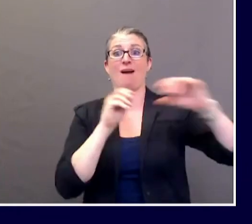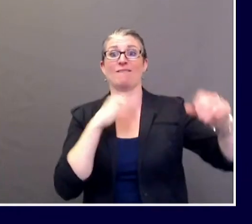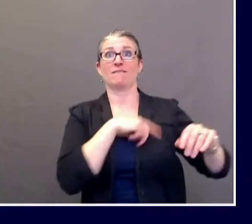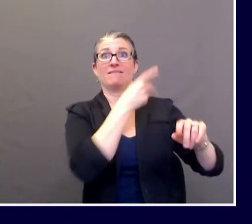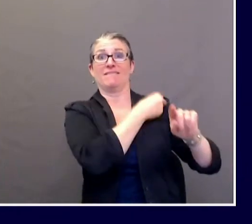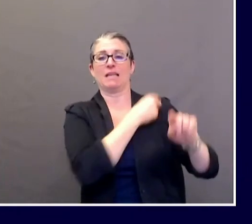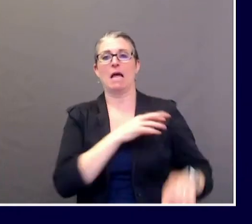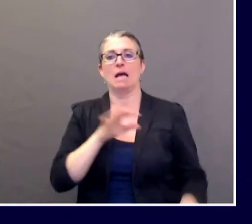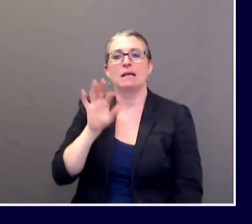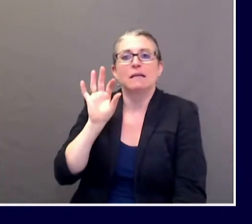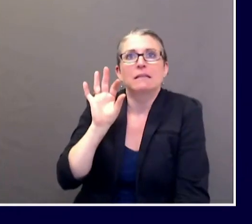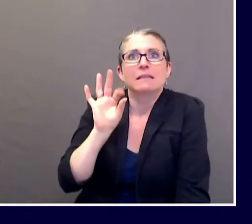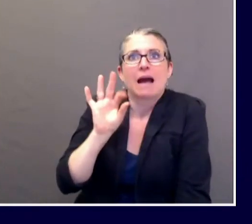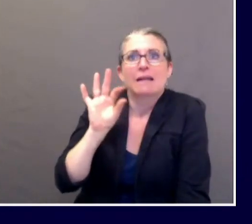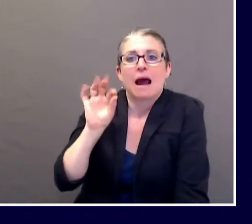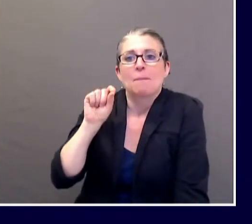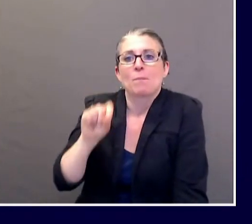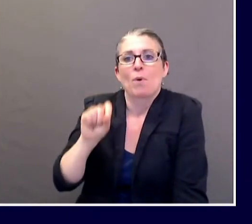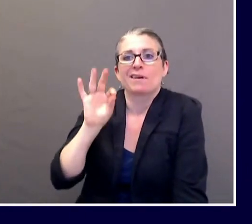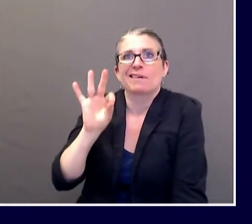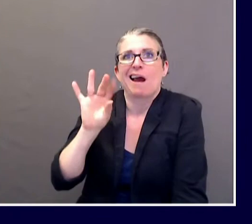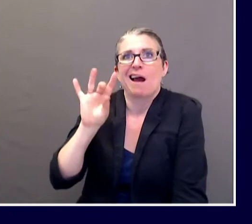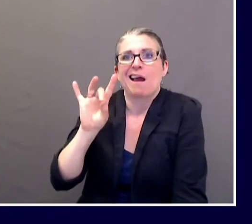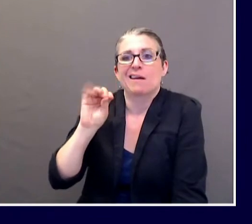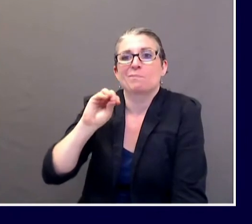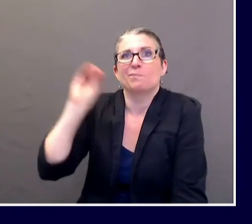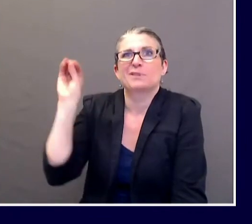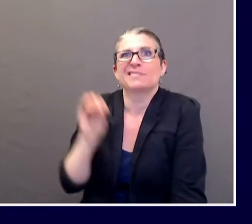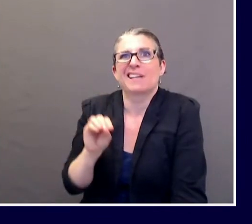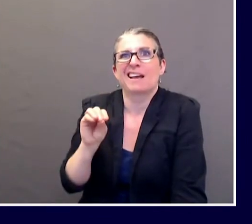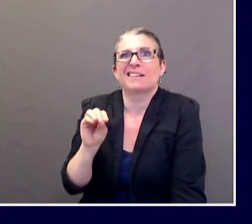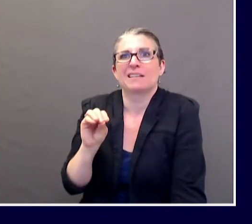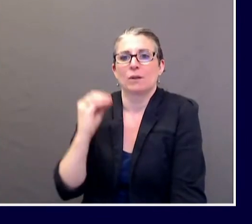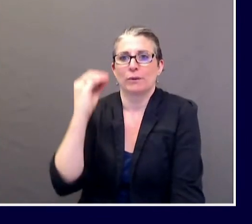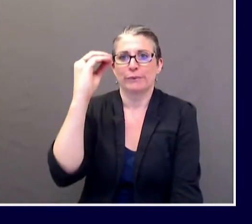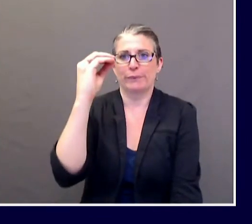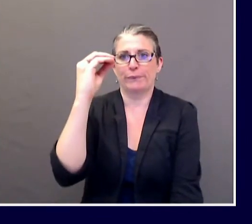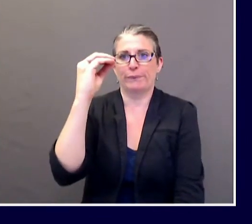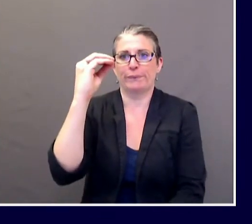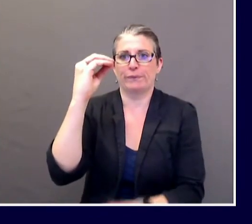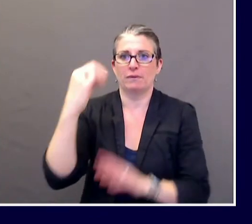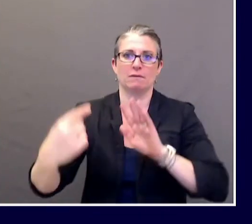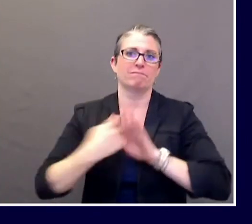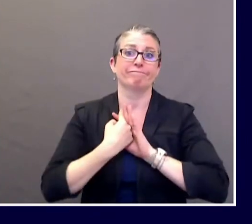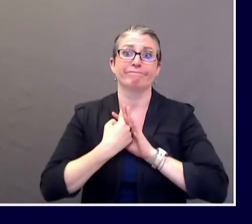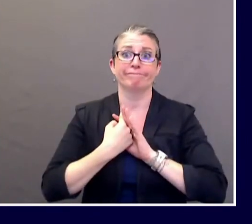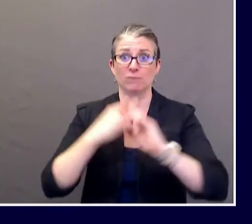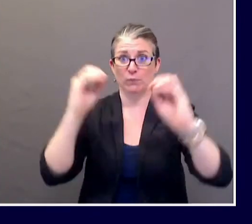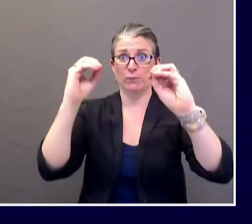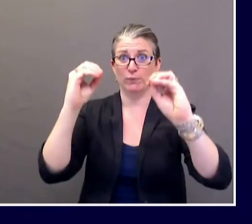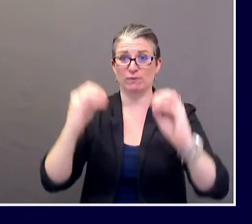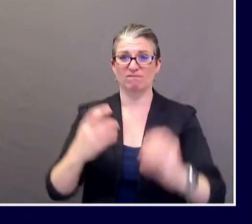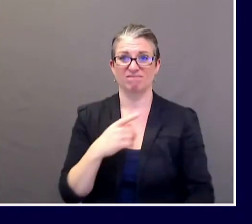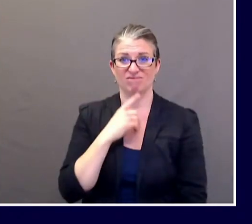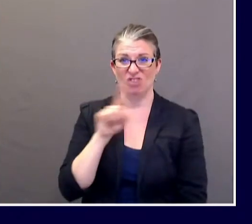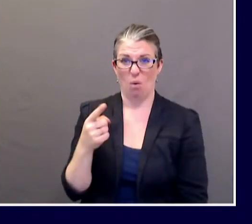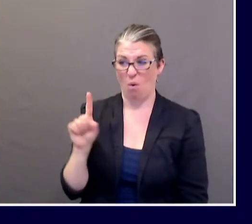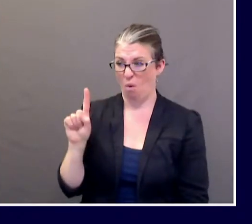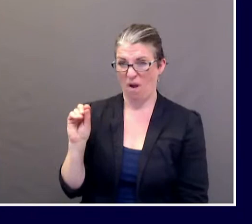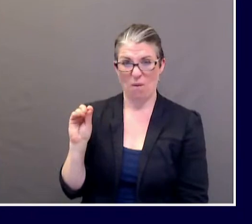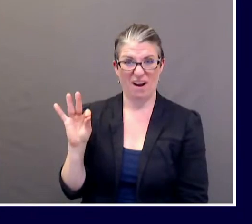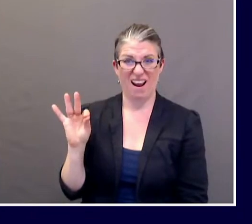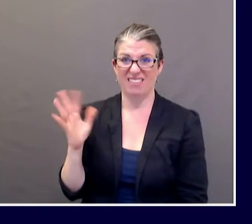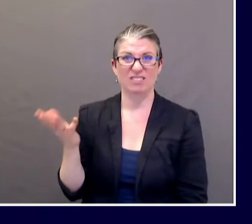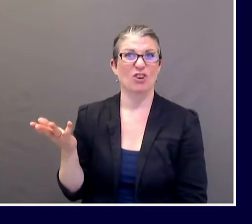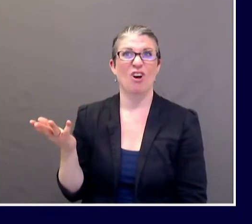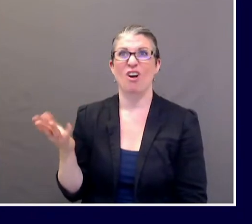that, particularly when we see those cases arise in congregate settings, for example. So we are keeping tabs on that. Maine's numbers or